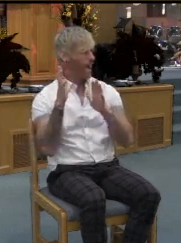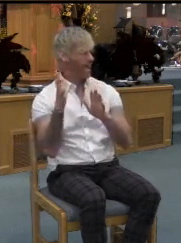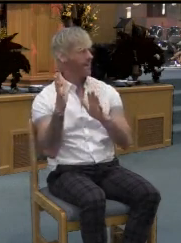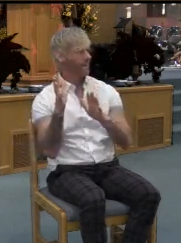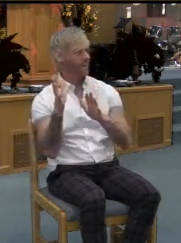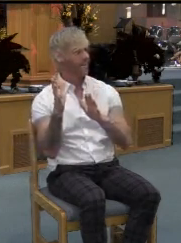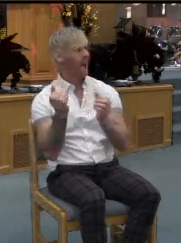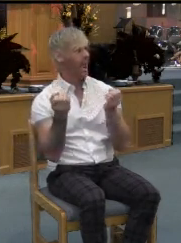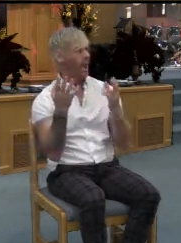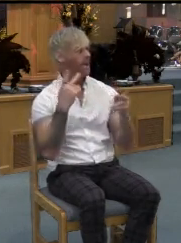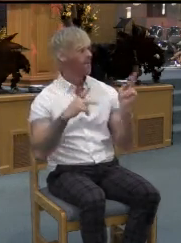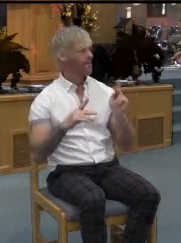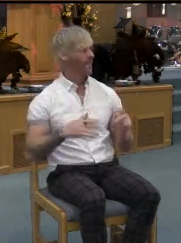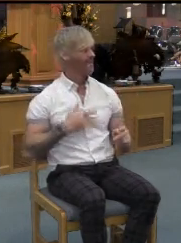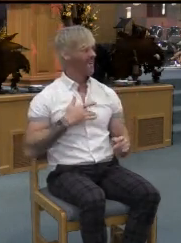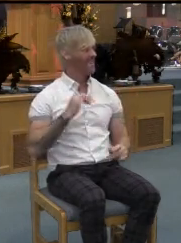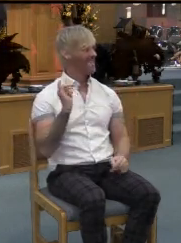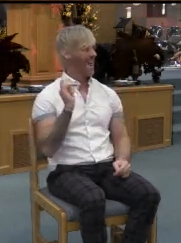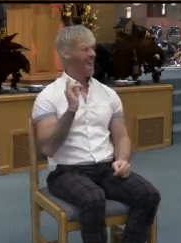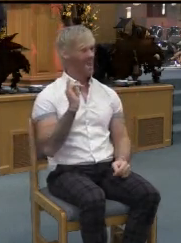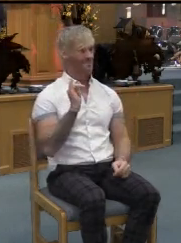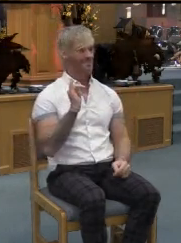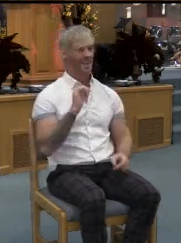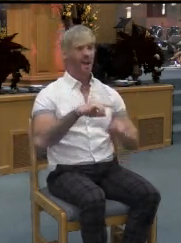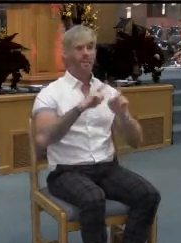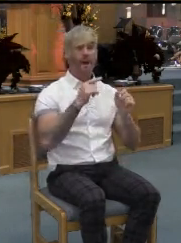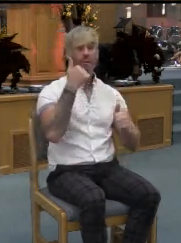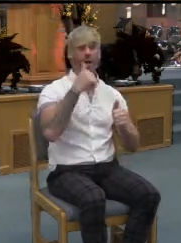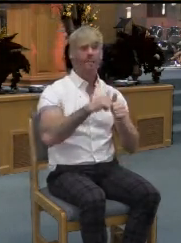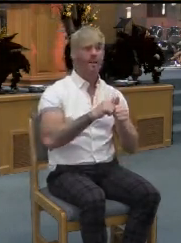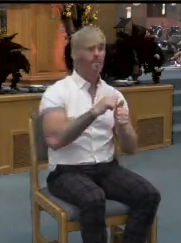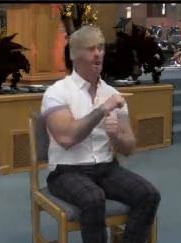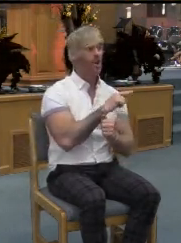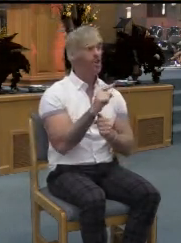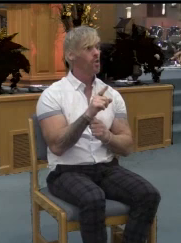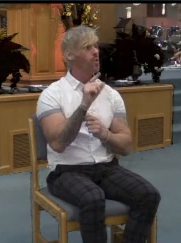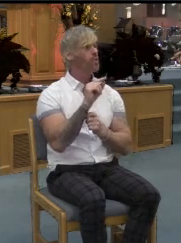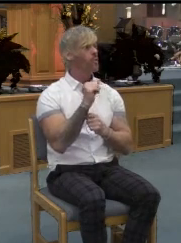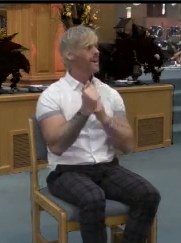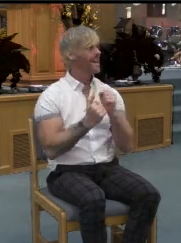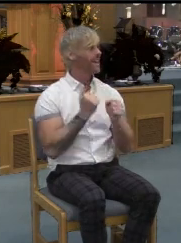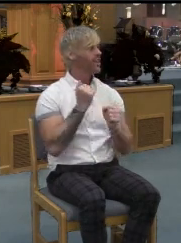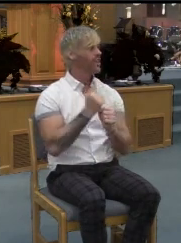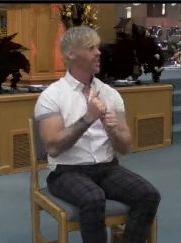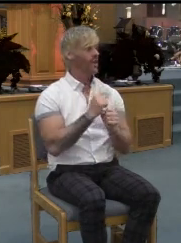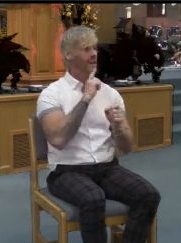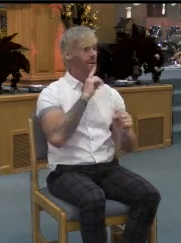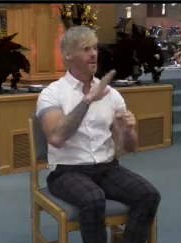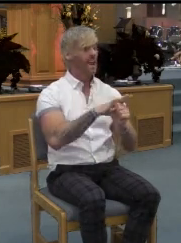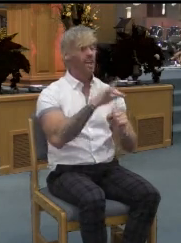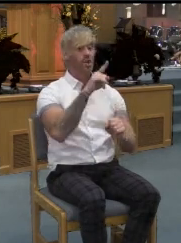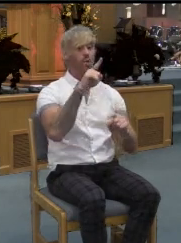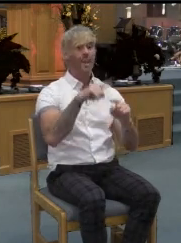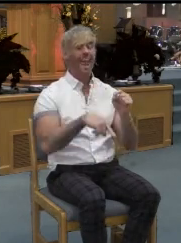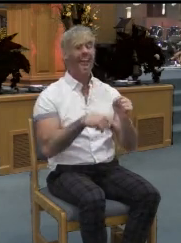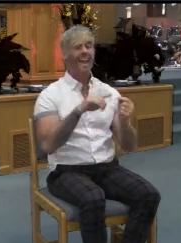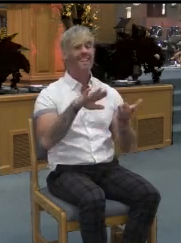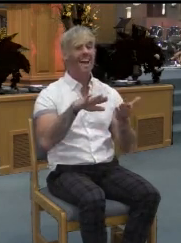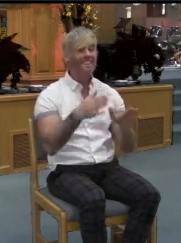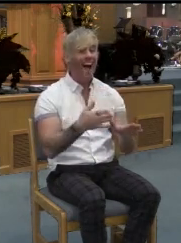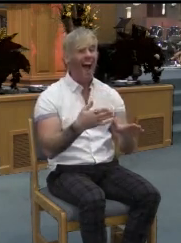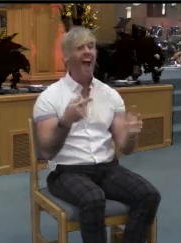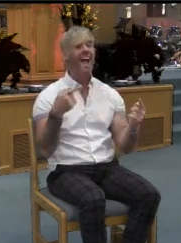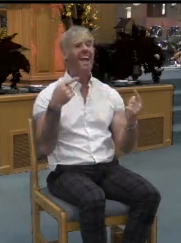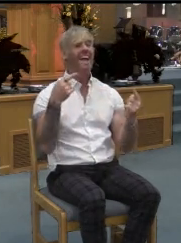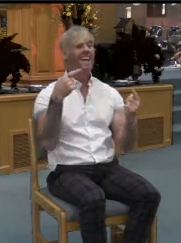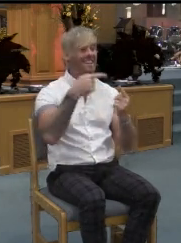A lot of the people in this room. But remember, your 20-year commitment, you can't die till we get through the Bible.